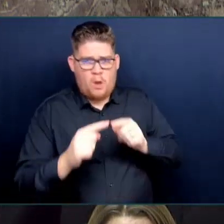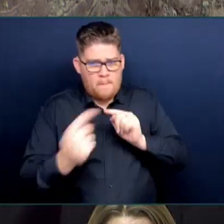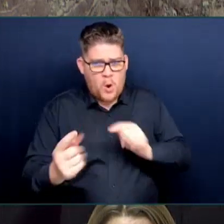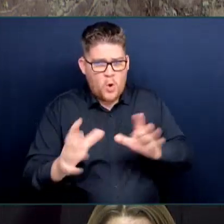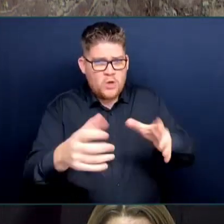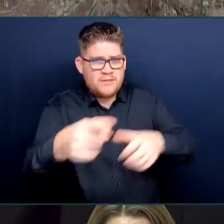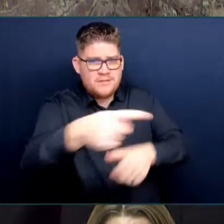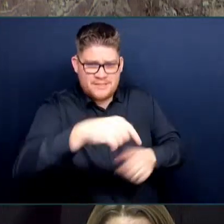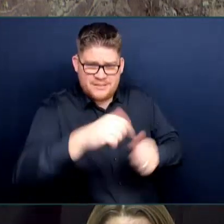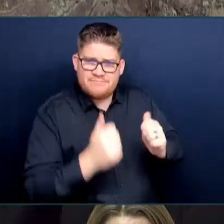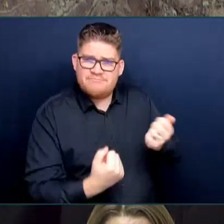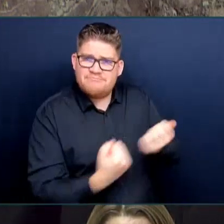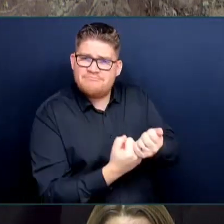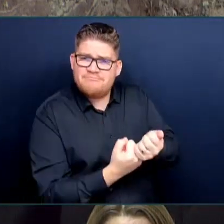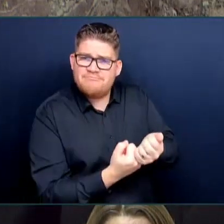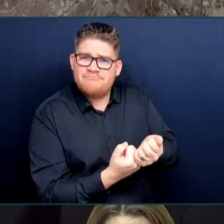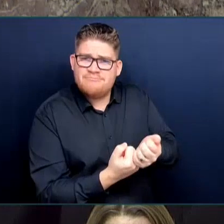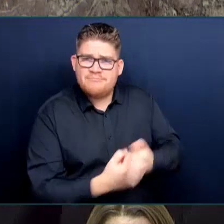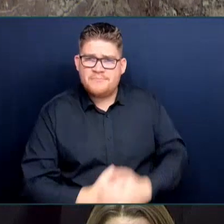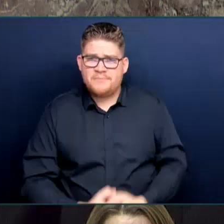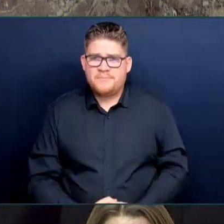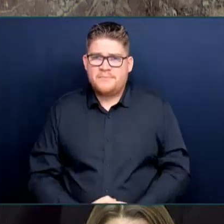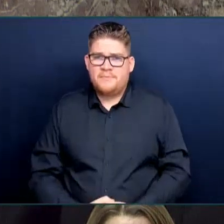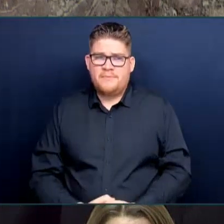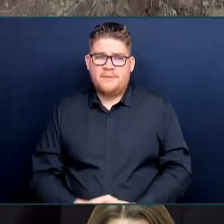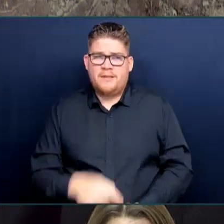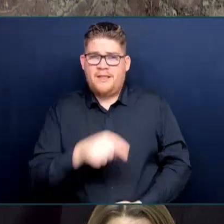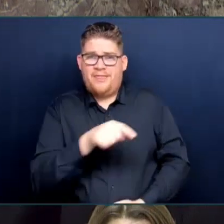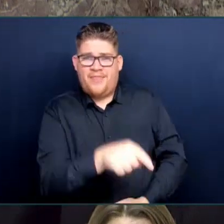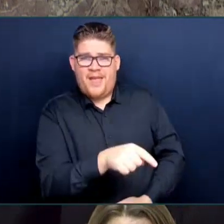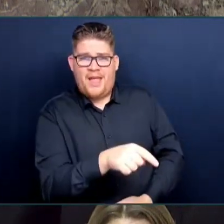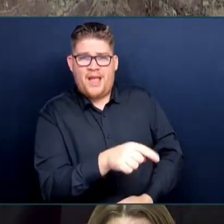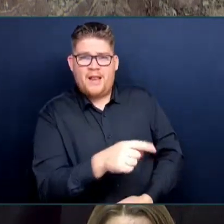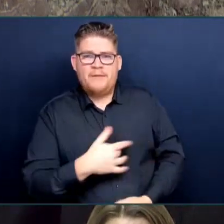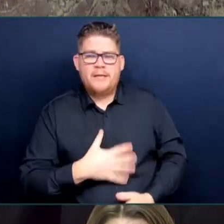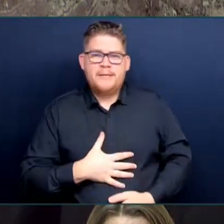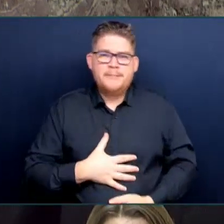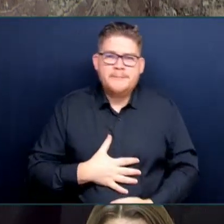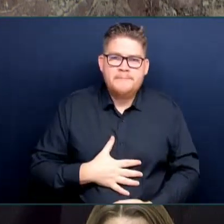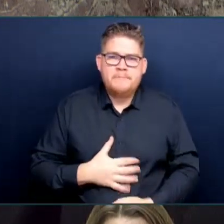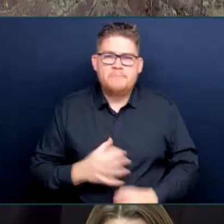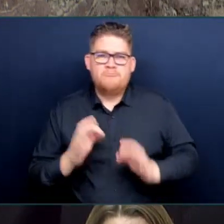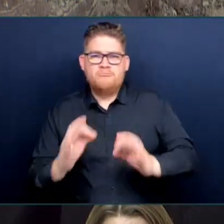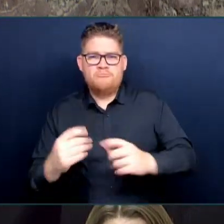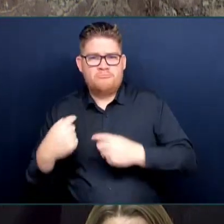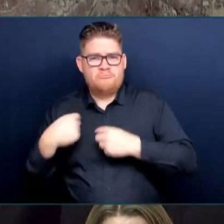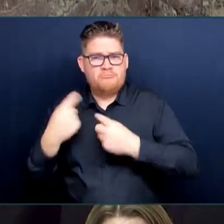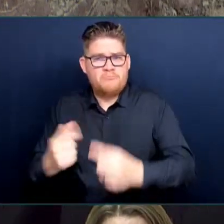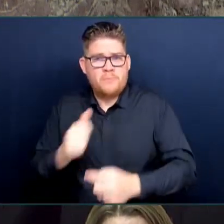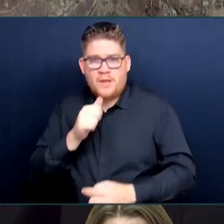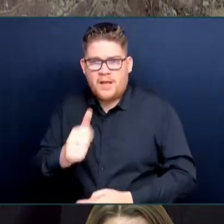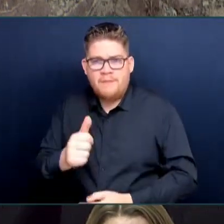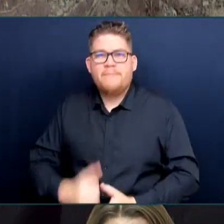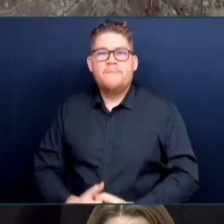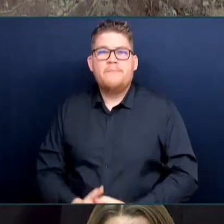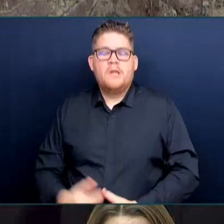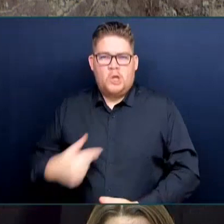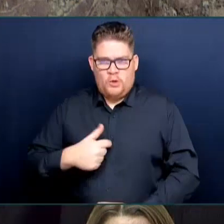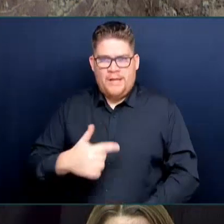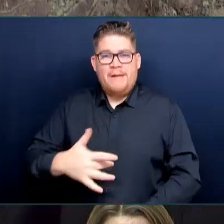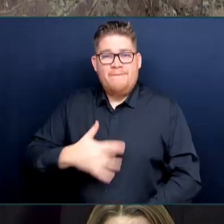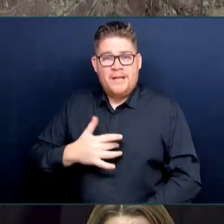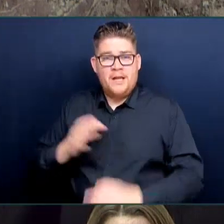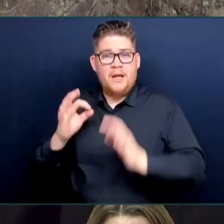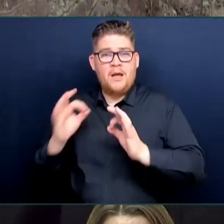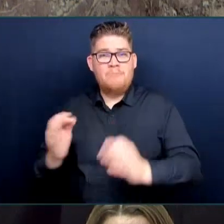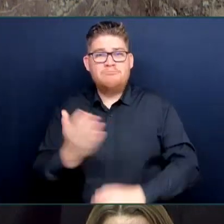health firings matter. Honourable Speaker, we take it very seriously. Everyone has the right to speak out. Everyone should have that